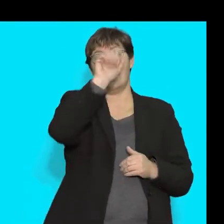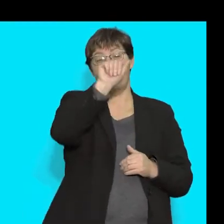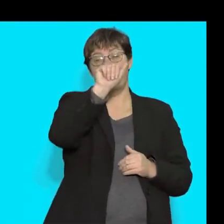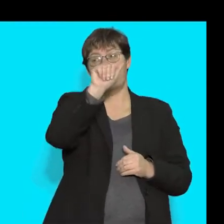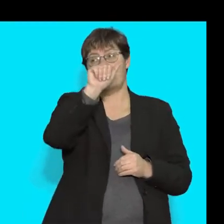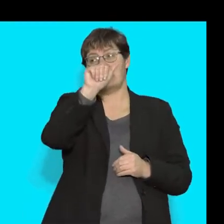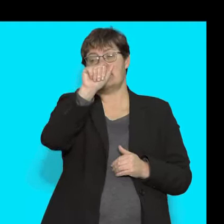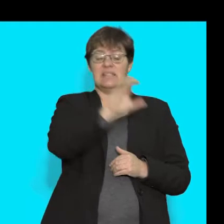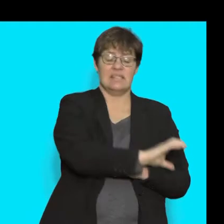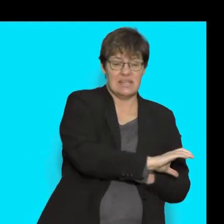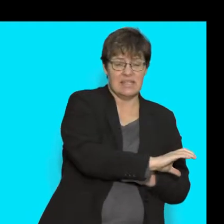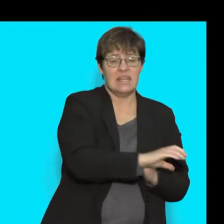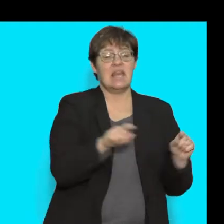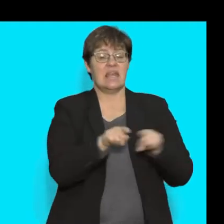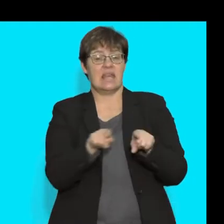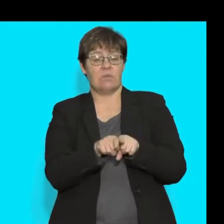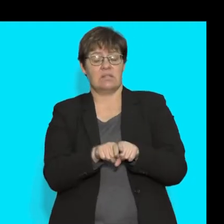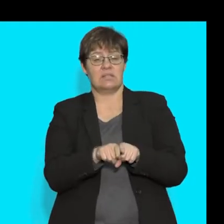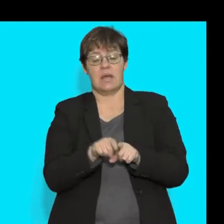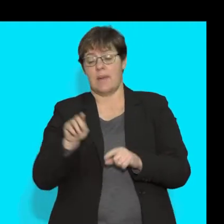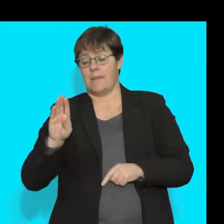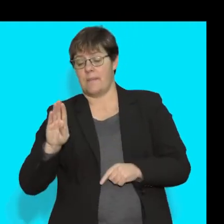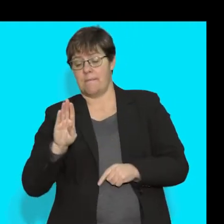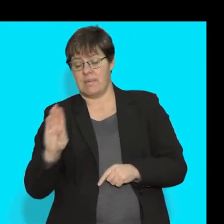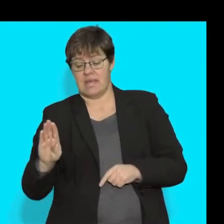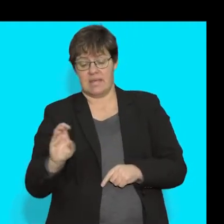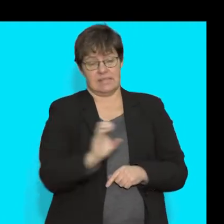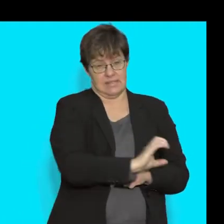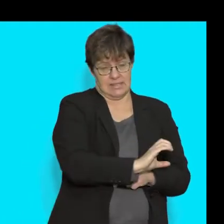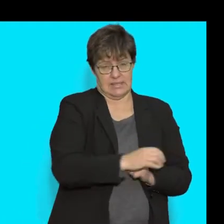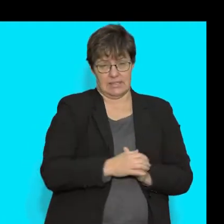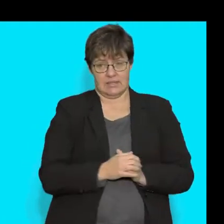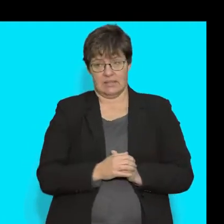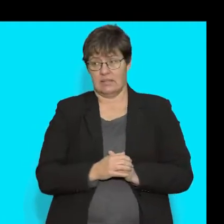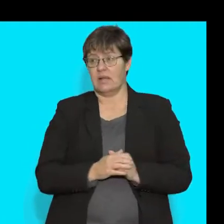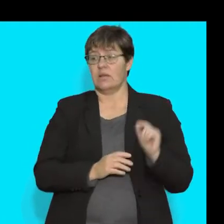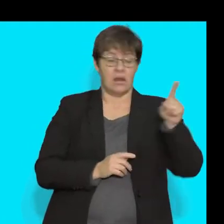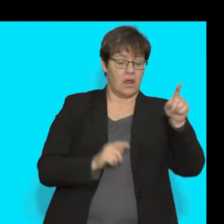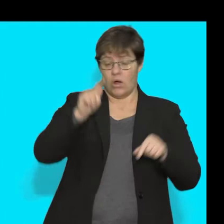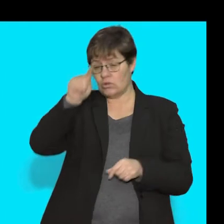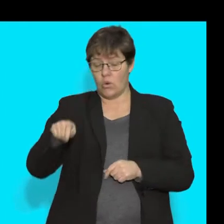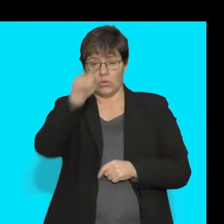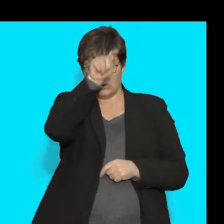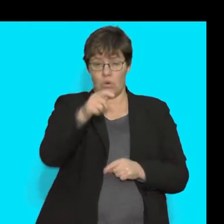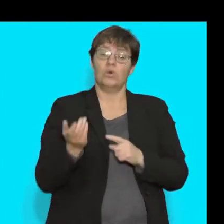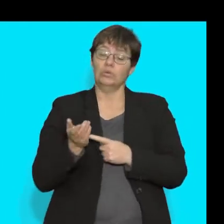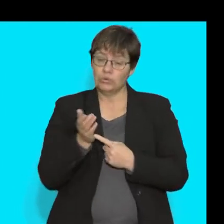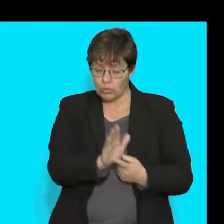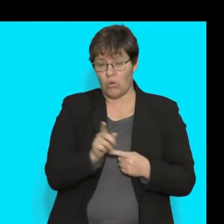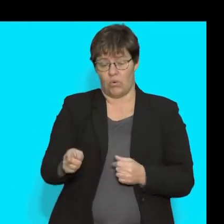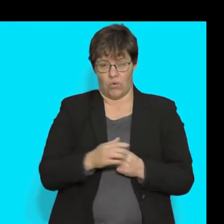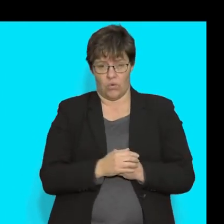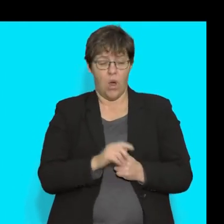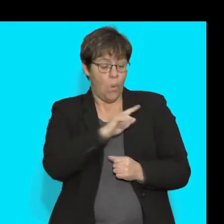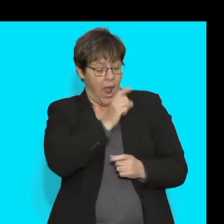AC is equals to BC. I need you to go to the diagram and show it with a one-liner